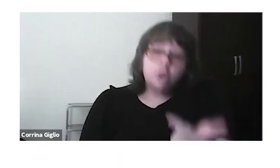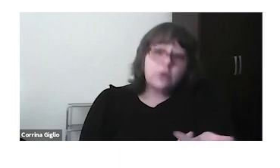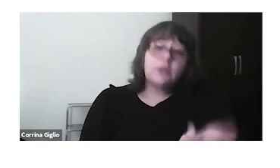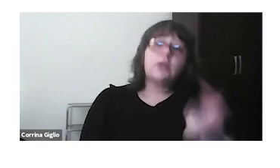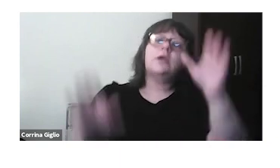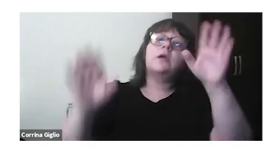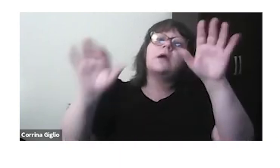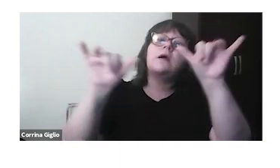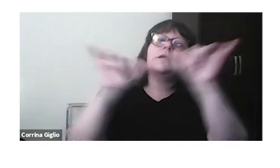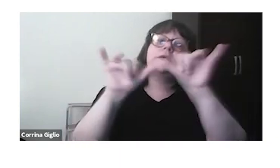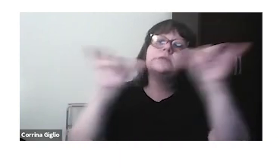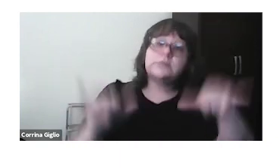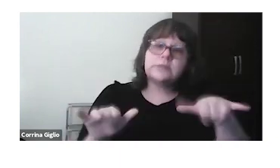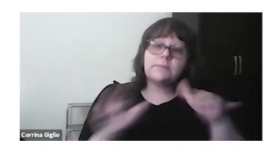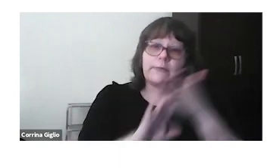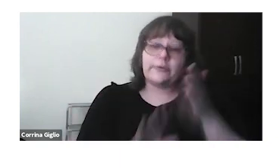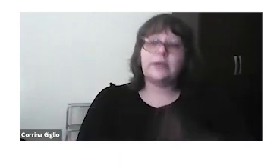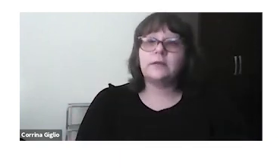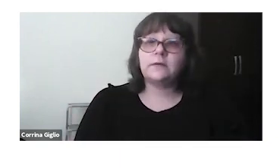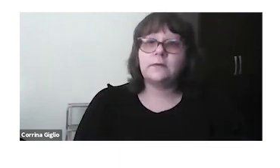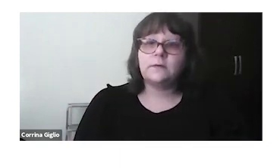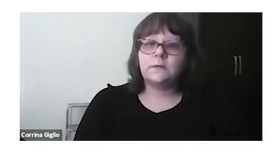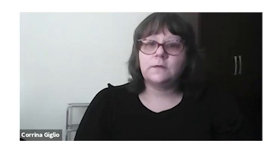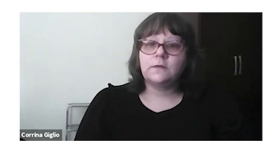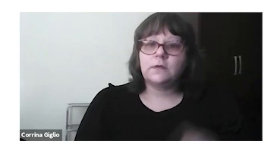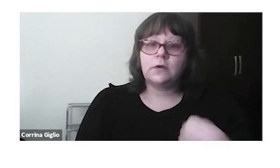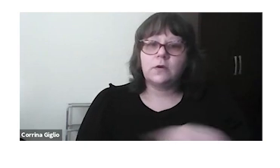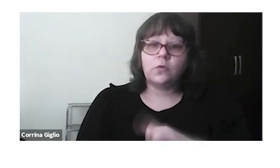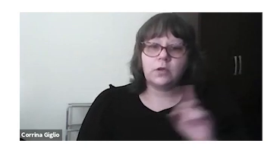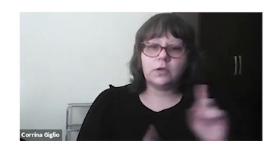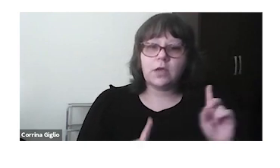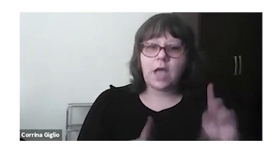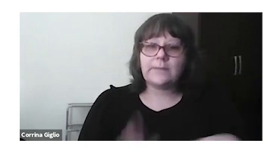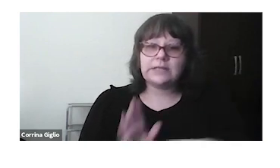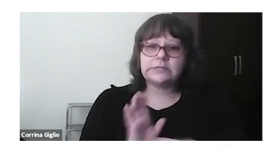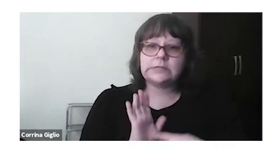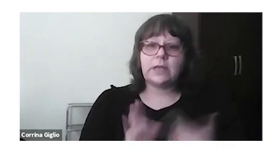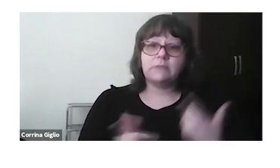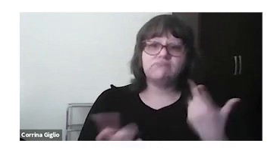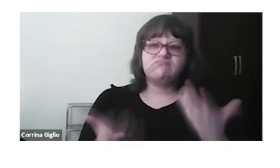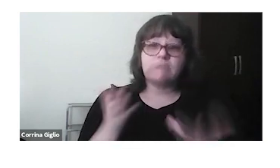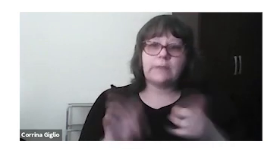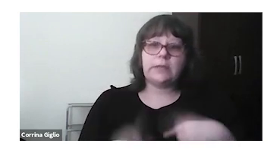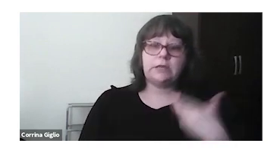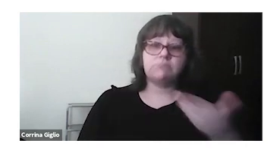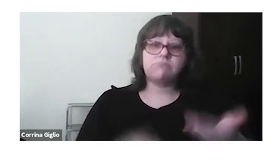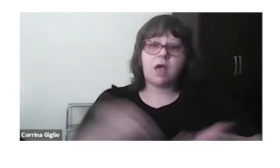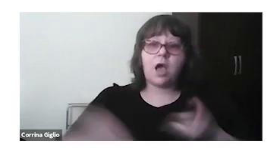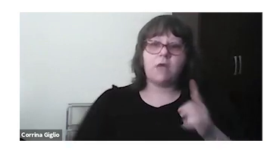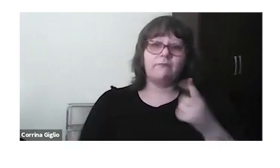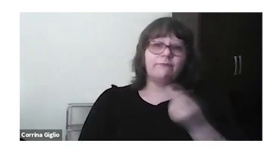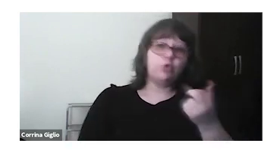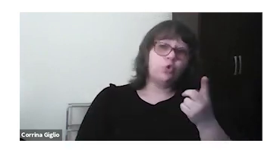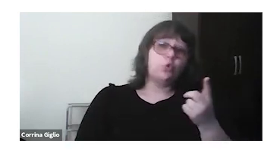system is operated. And the way they sort of answer those demands is just by like casting one or two